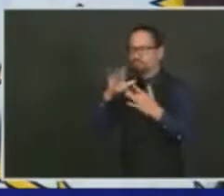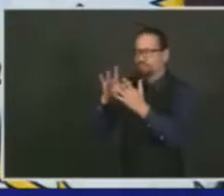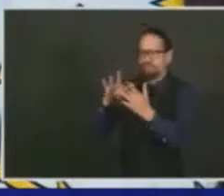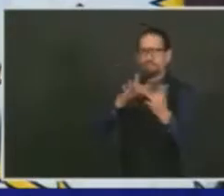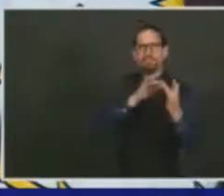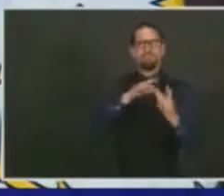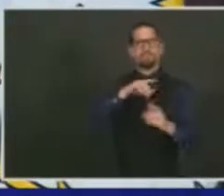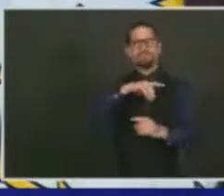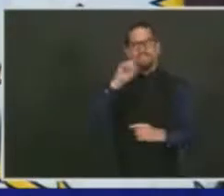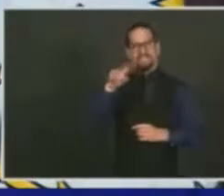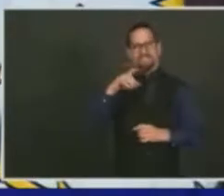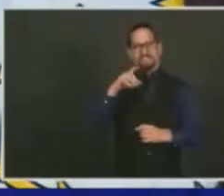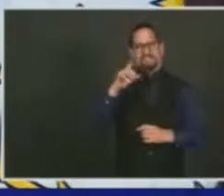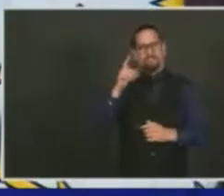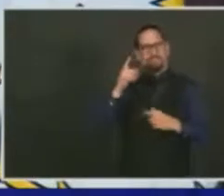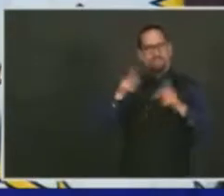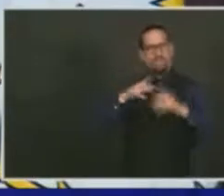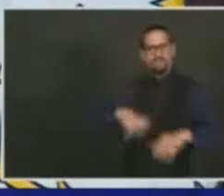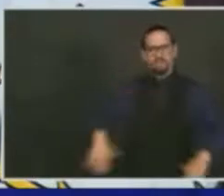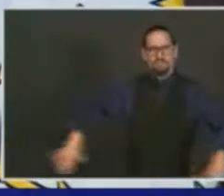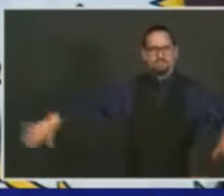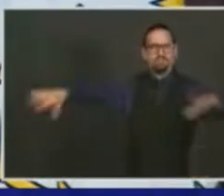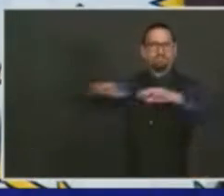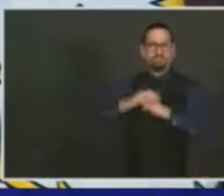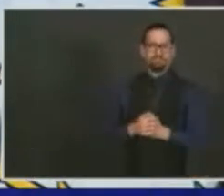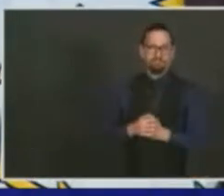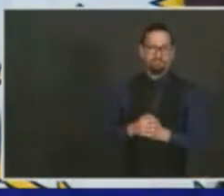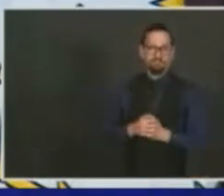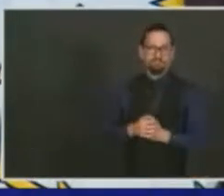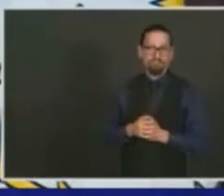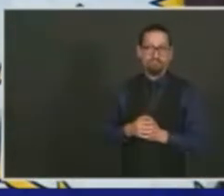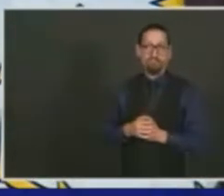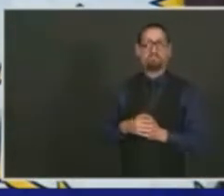as quickly as we can to work at the Department of Health.